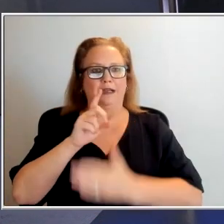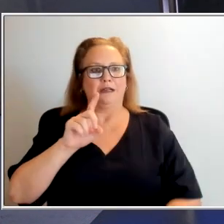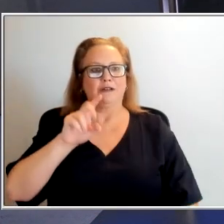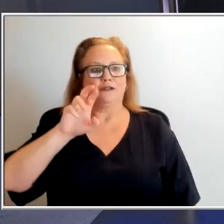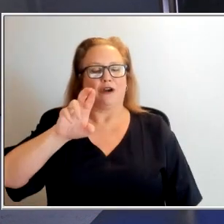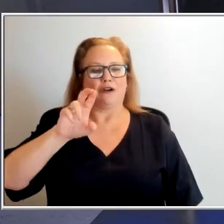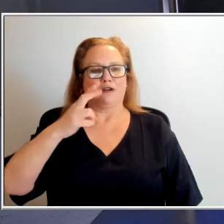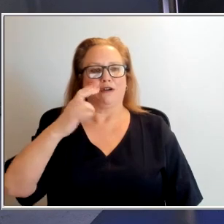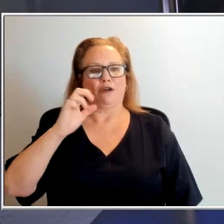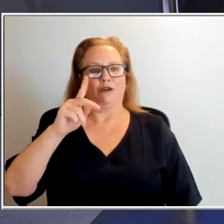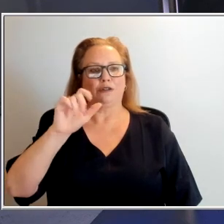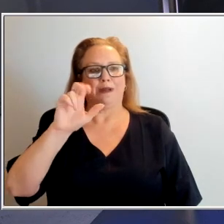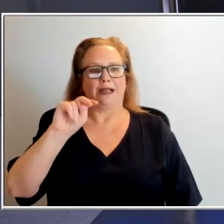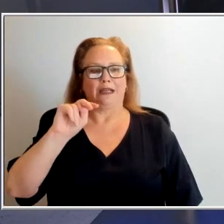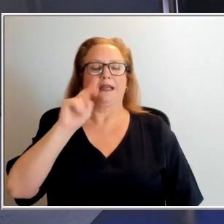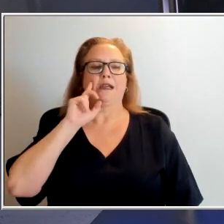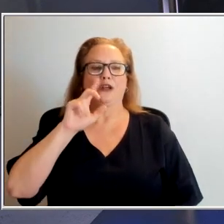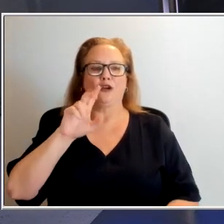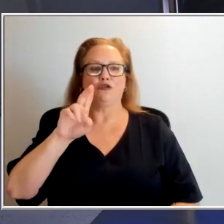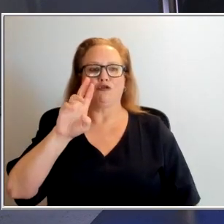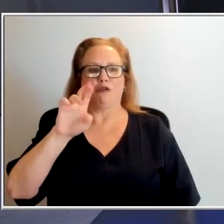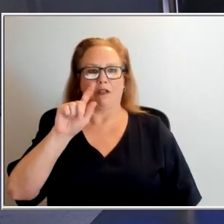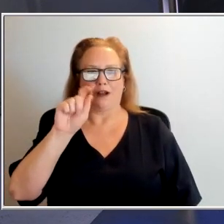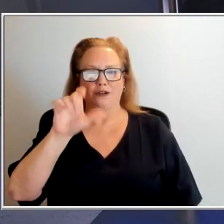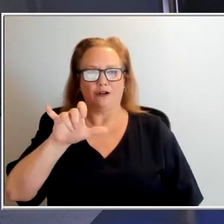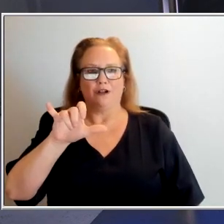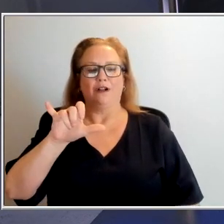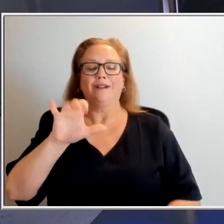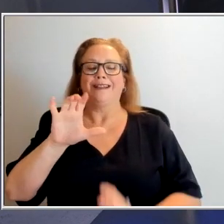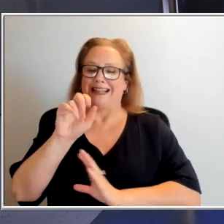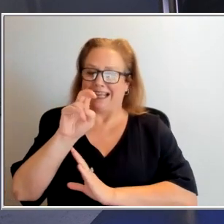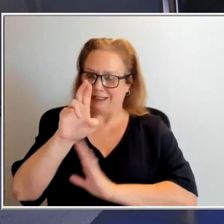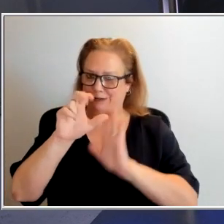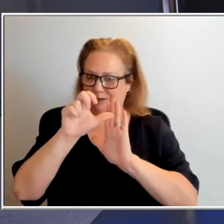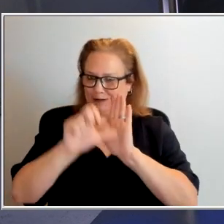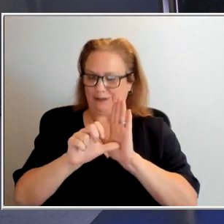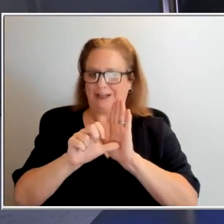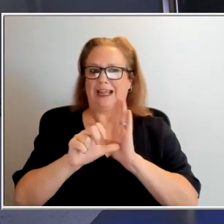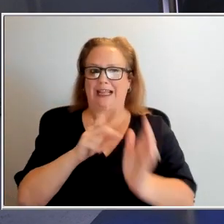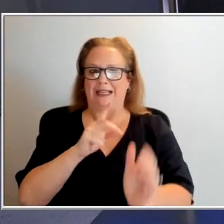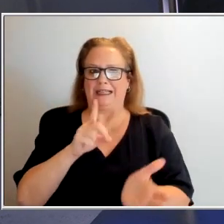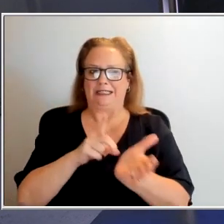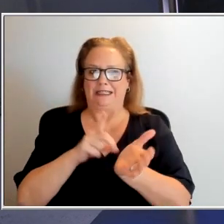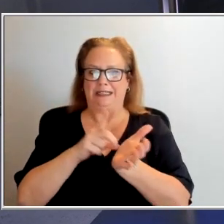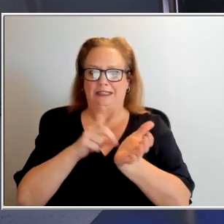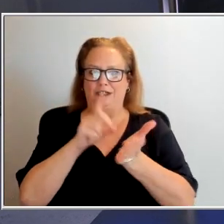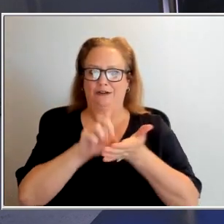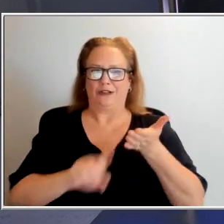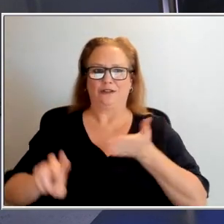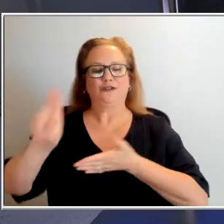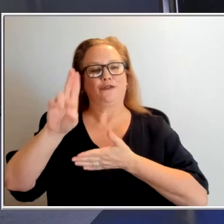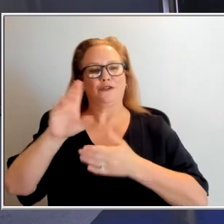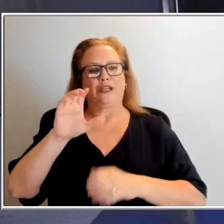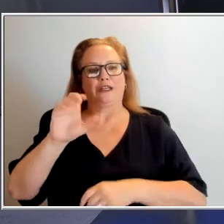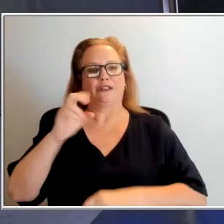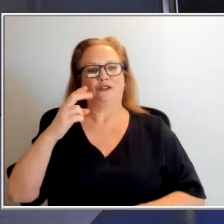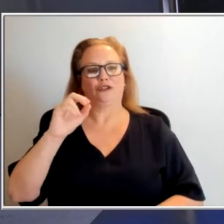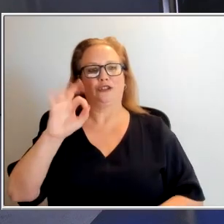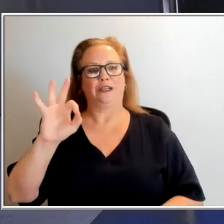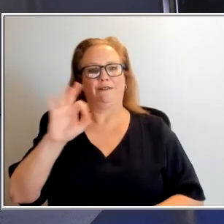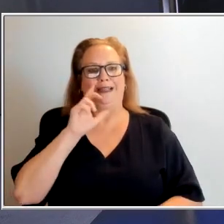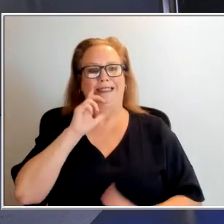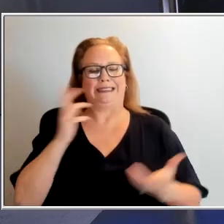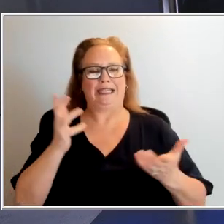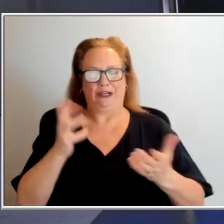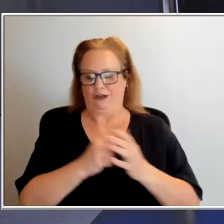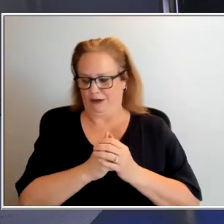urologic oncologic surgeon and the physician-in-chief of the University of Kansas Cancer Center. He's seated to my left, and